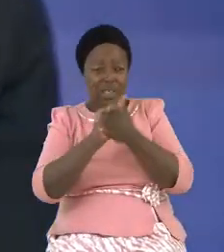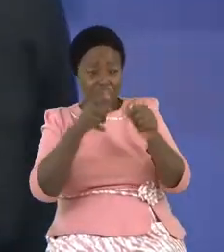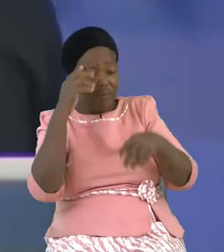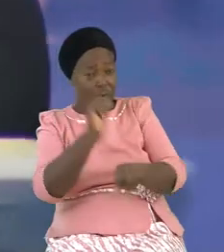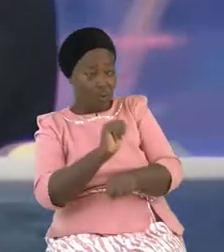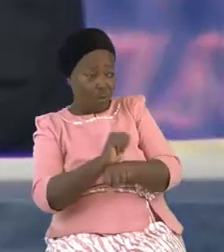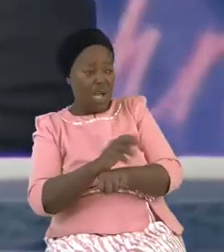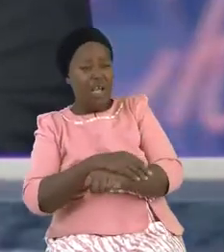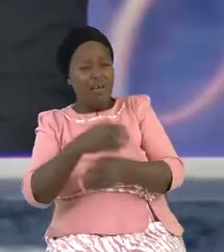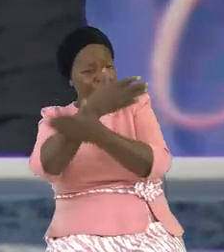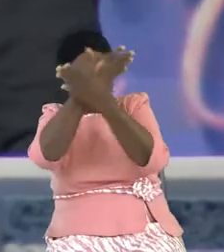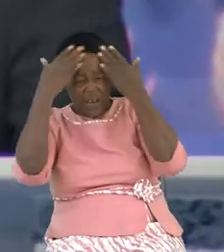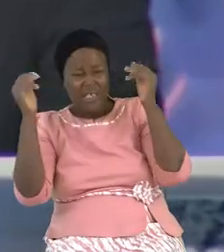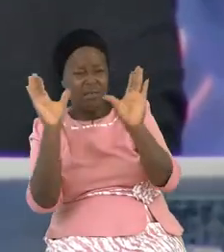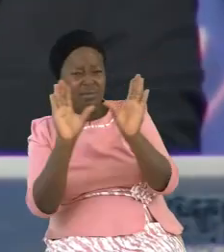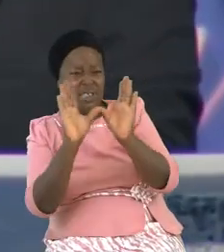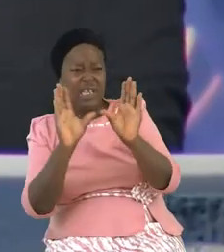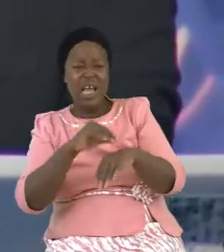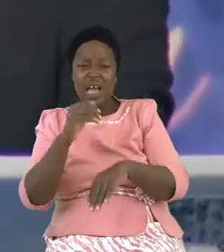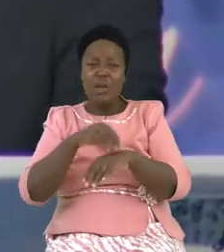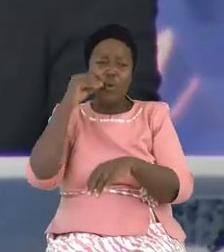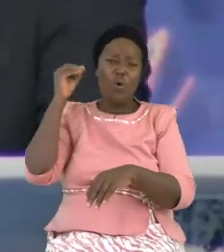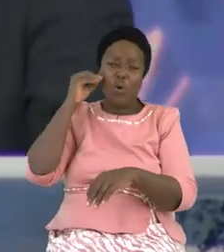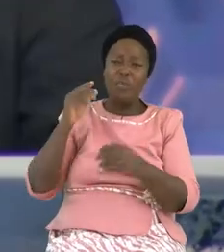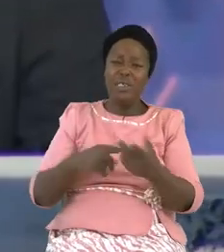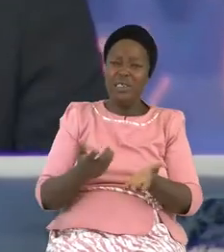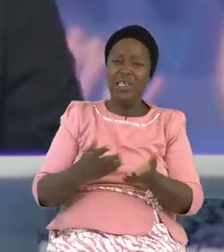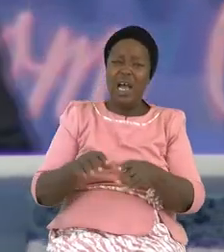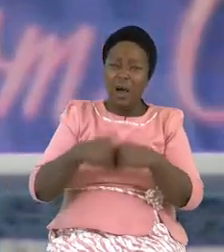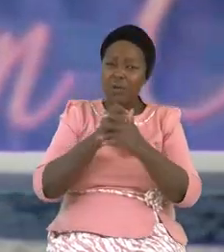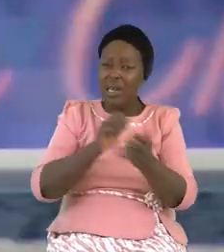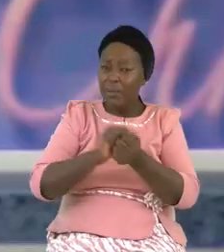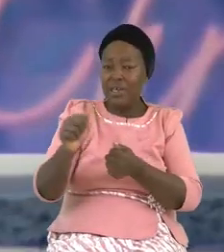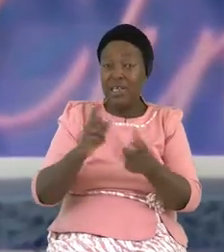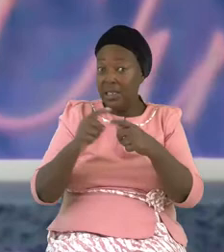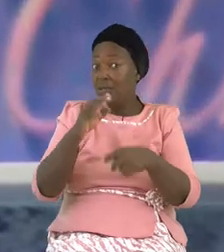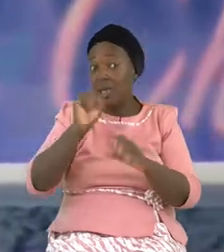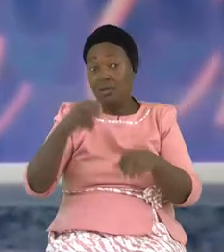of somebody is going for dominion and he wants authority? He wants power.